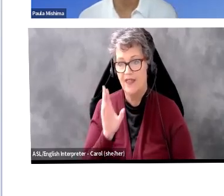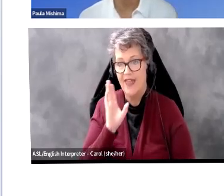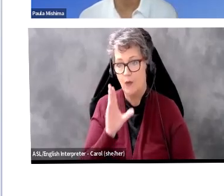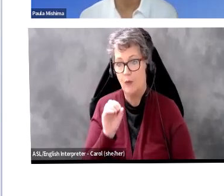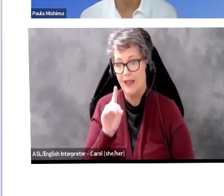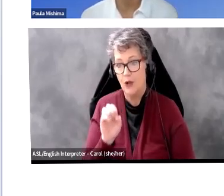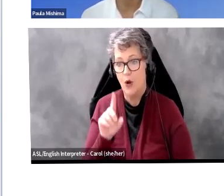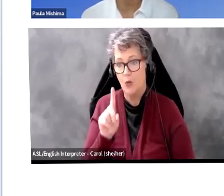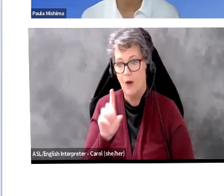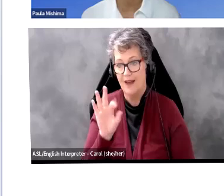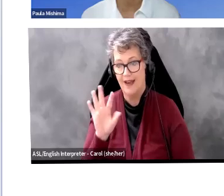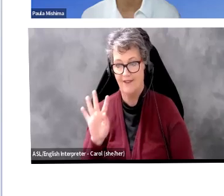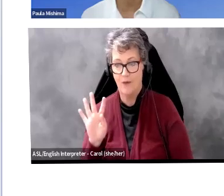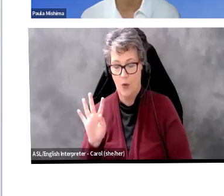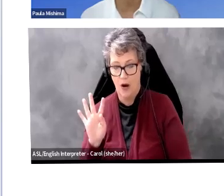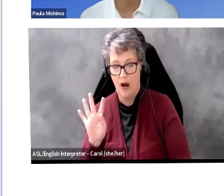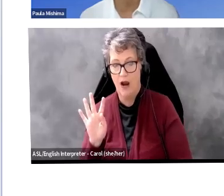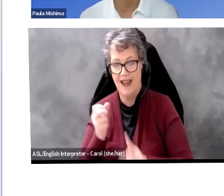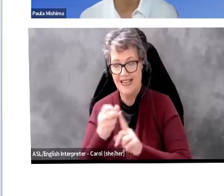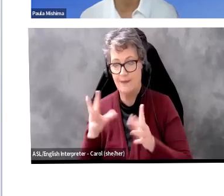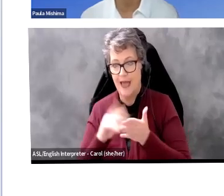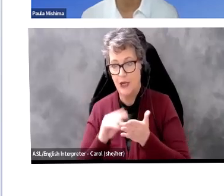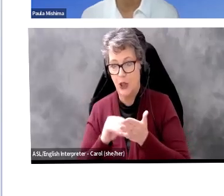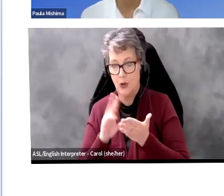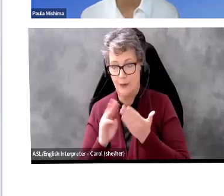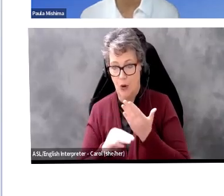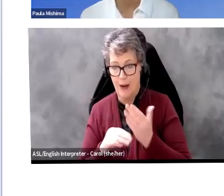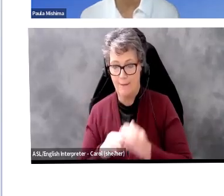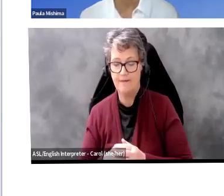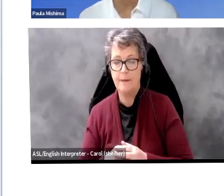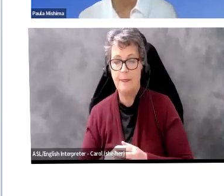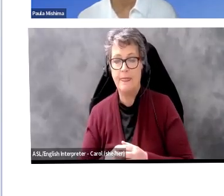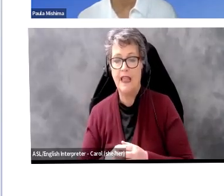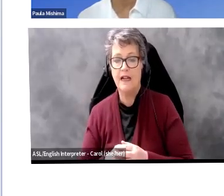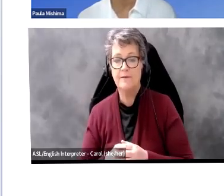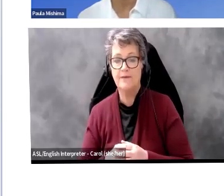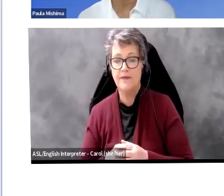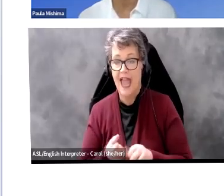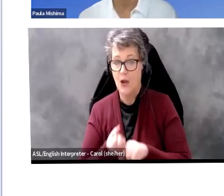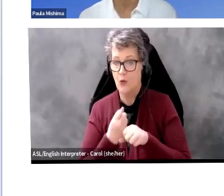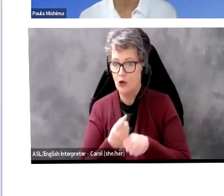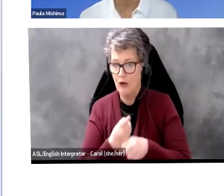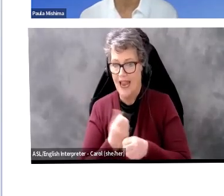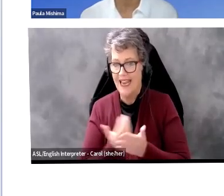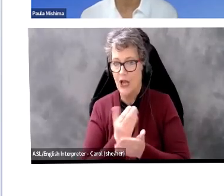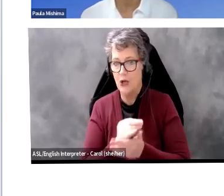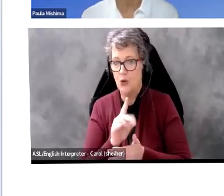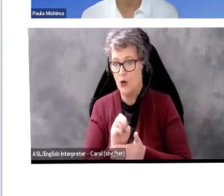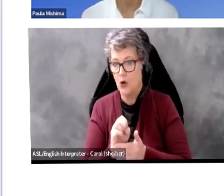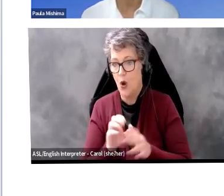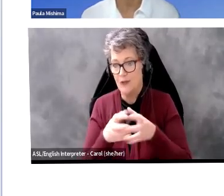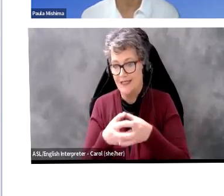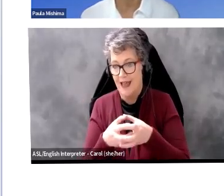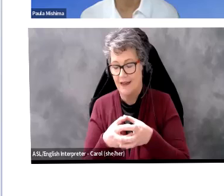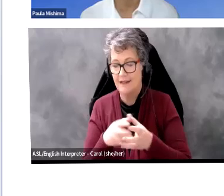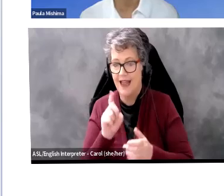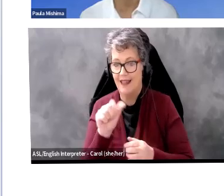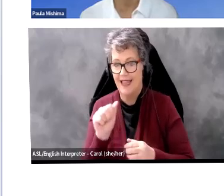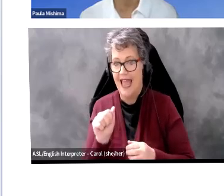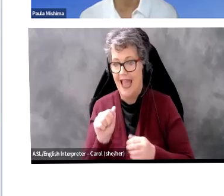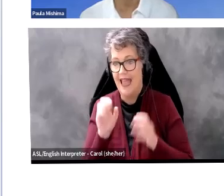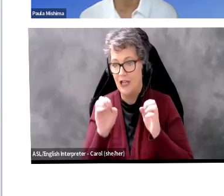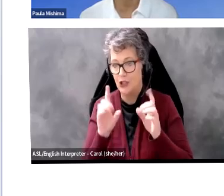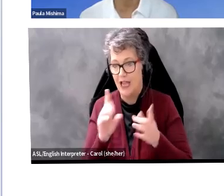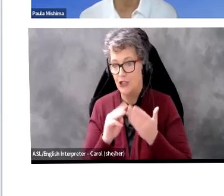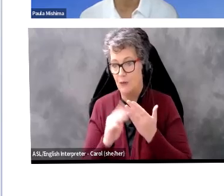code 194, Expanded Learning Programs. And we're creating basically a new code set, an LEA